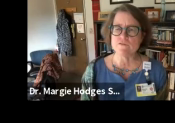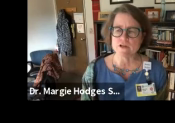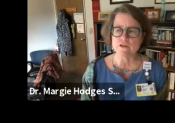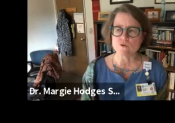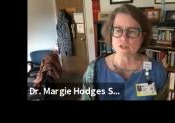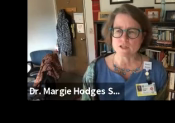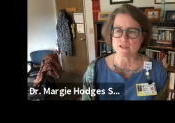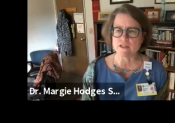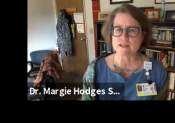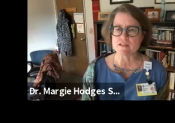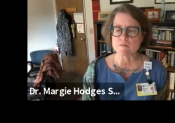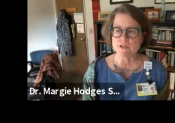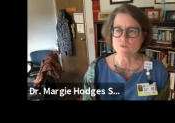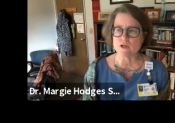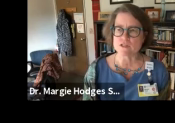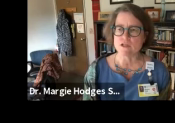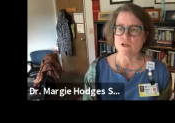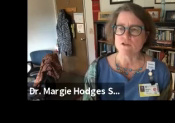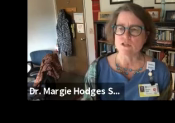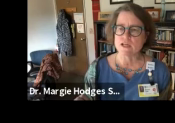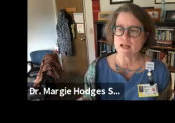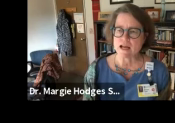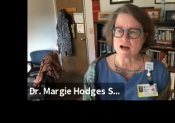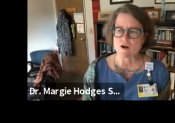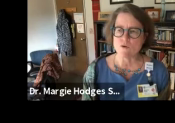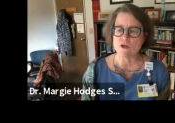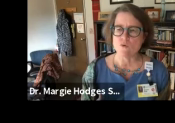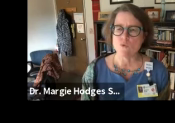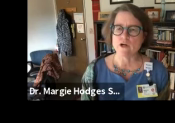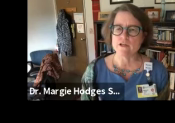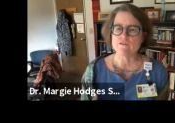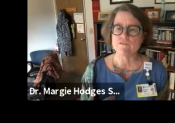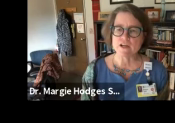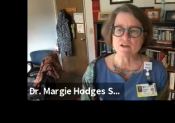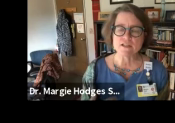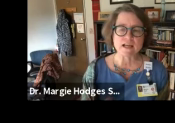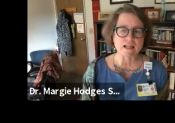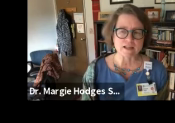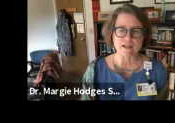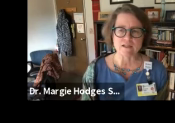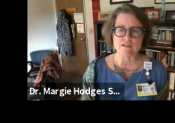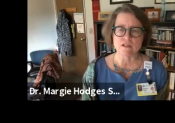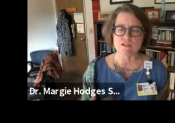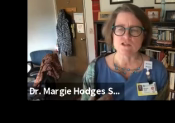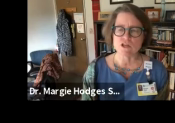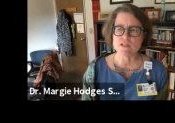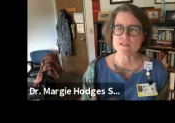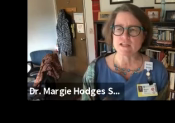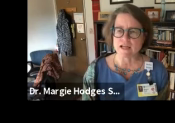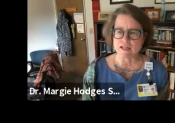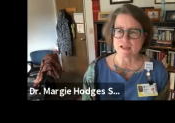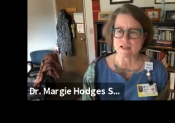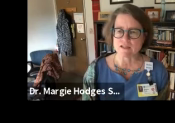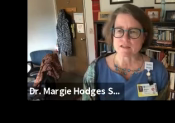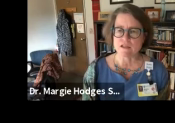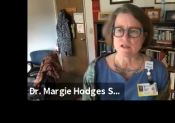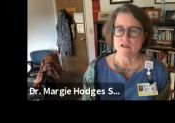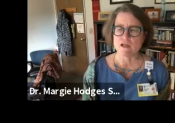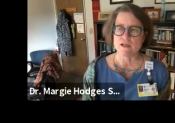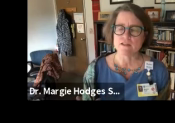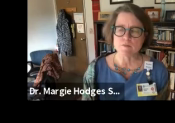something very quickly. And that something was, look at how one fairly allocates, justly